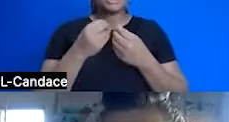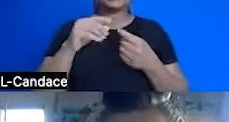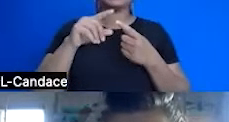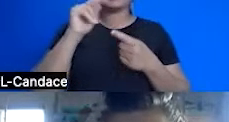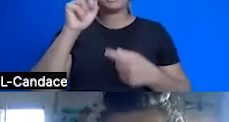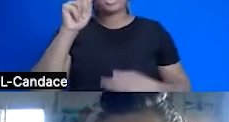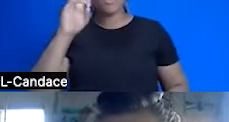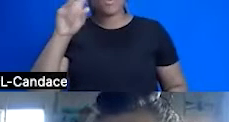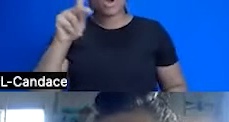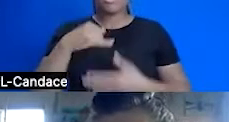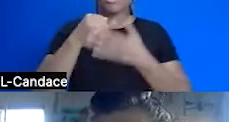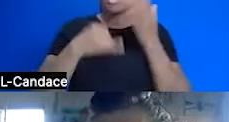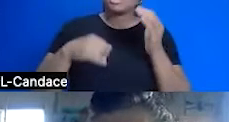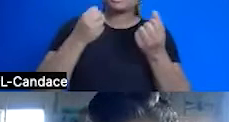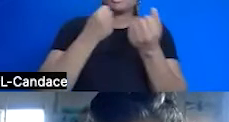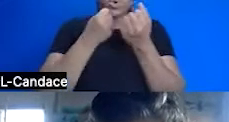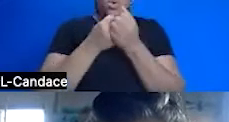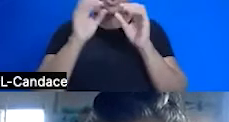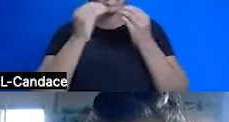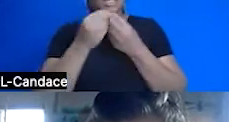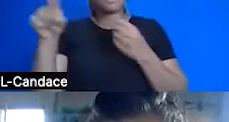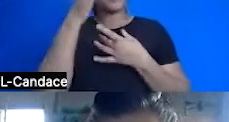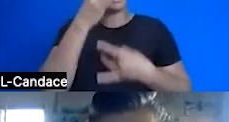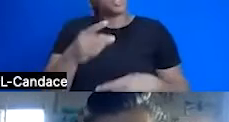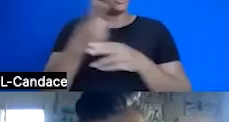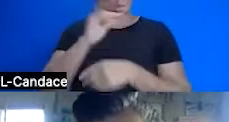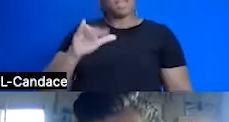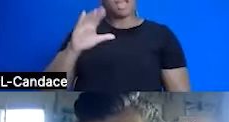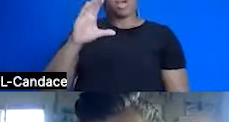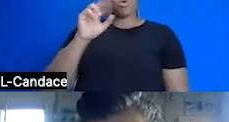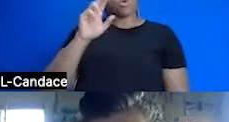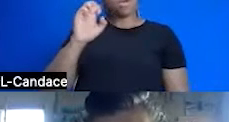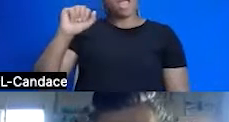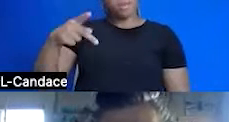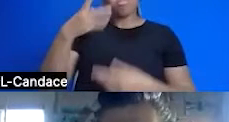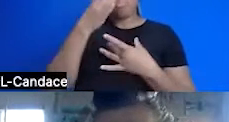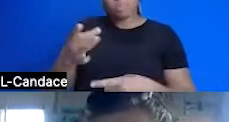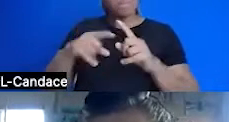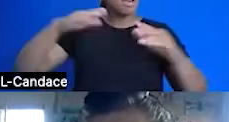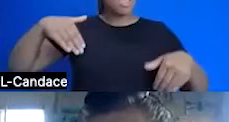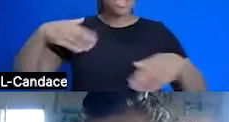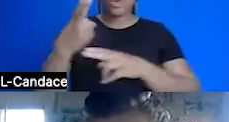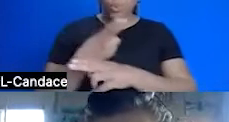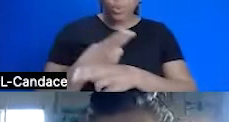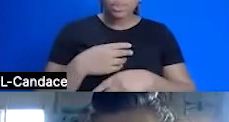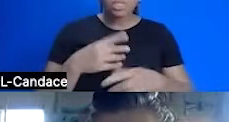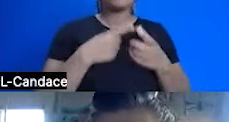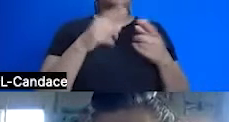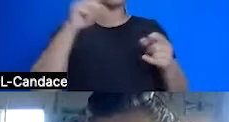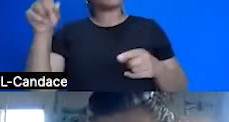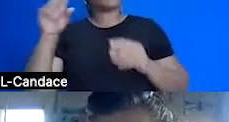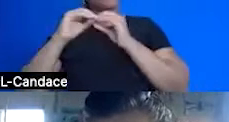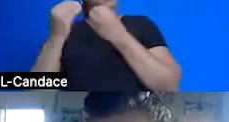from artist support organizations who were interested in using the core app, but not yet using the core app. And then we heard from organizations that